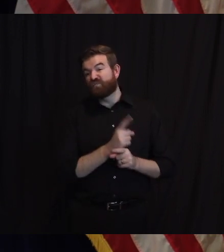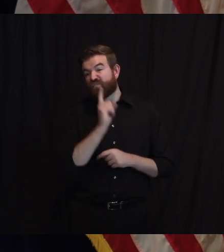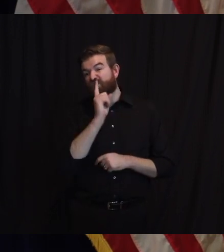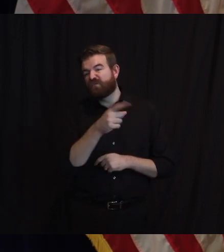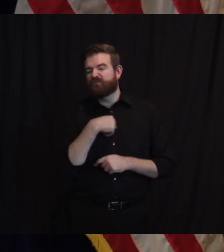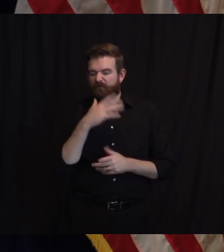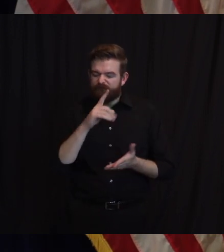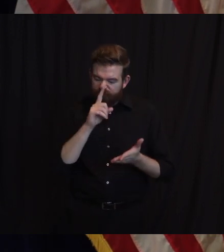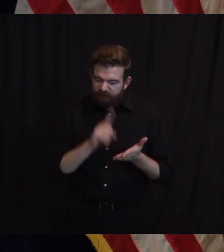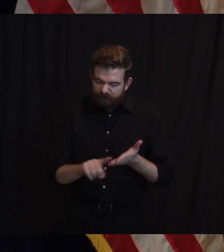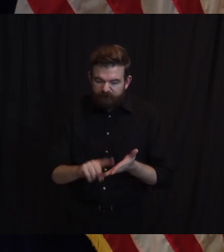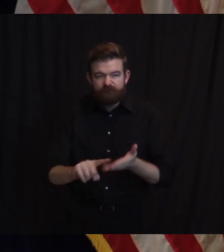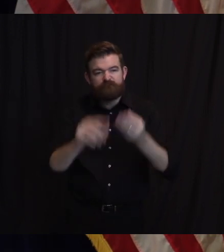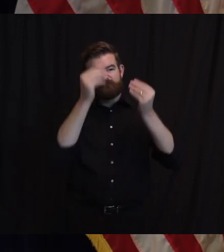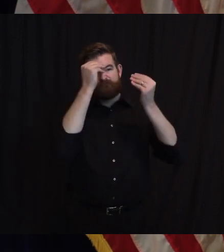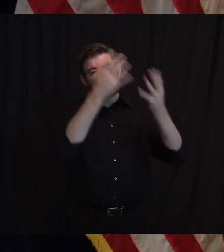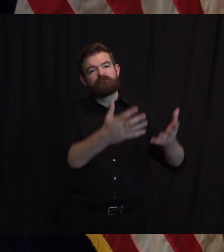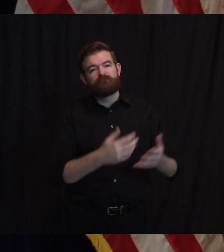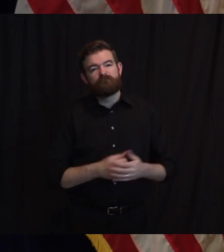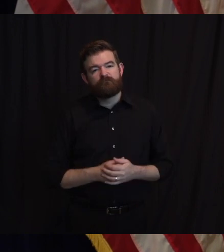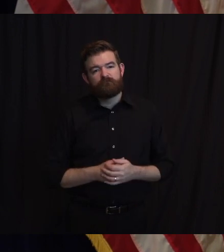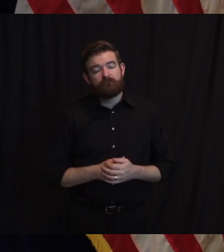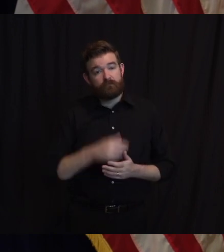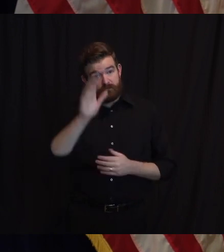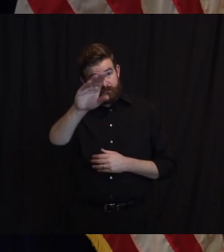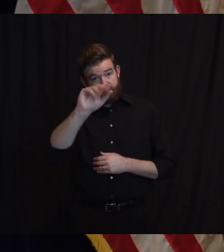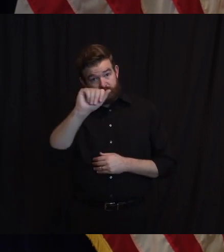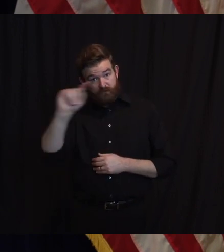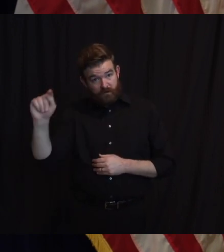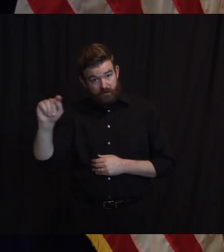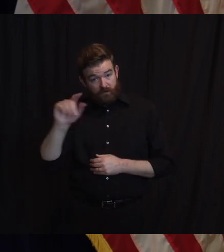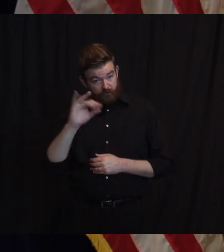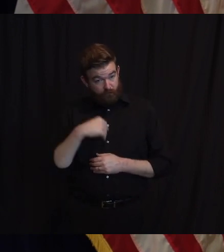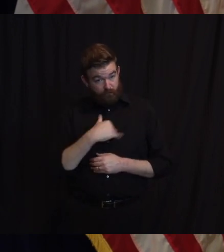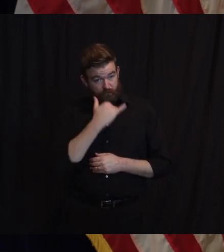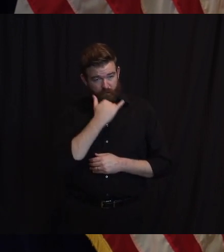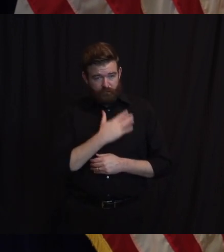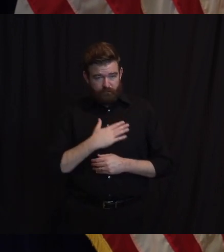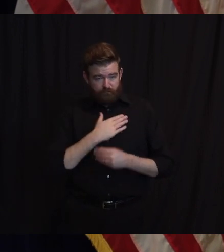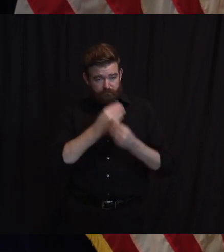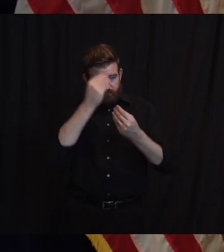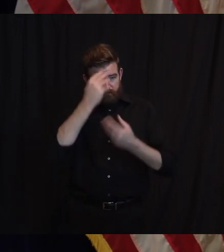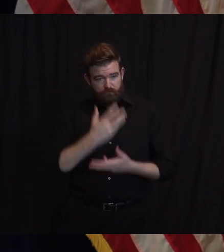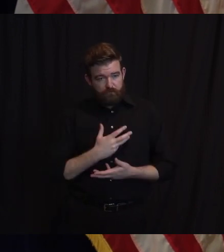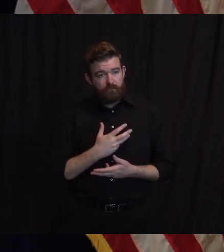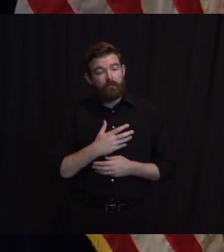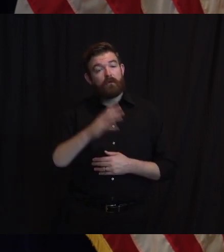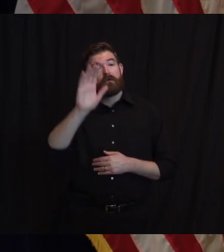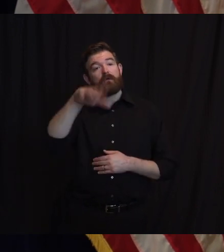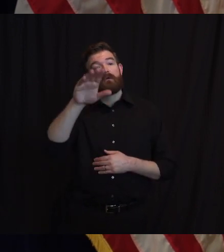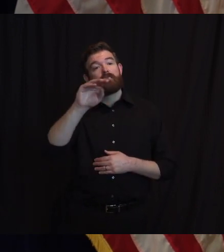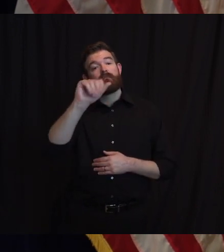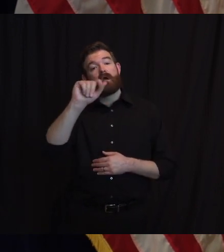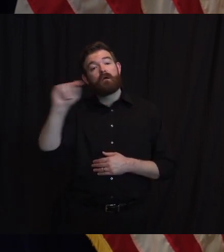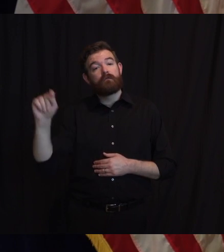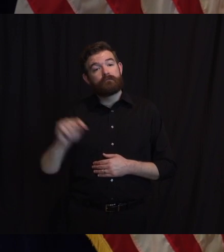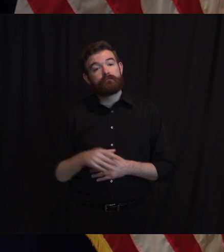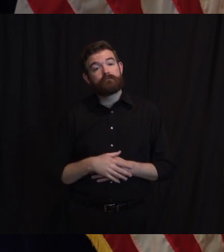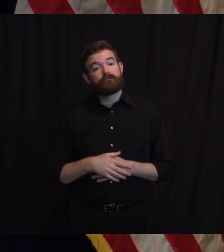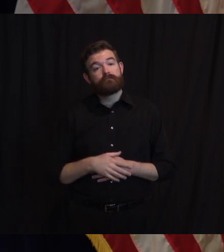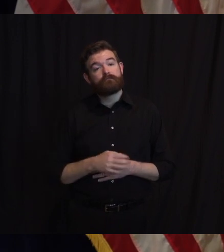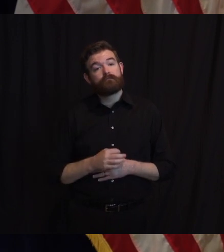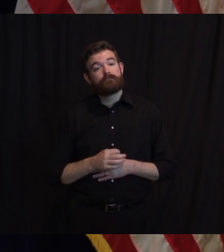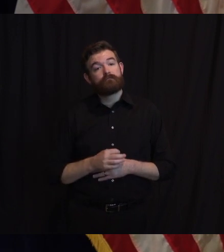I believe, and Matt will correct me if I'm wrong here, and I would like to explicitly ask him, it allowed for the